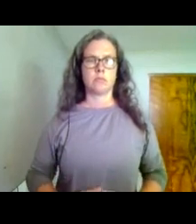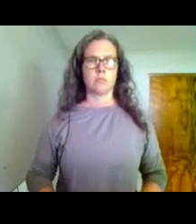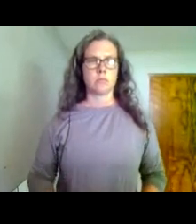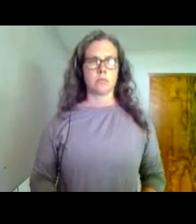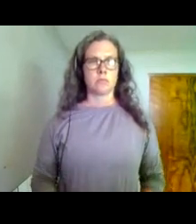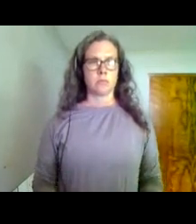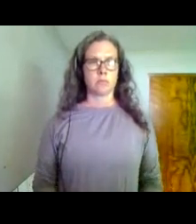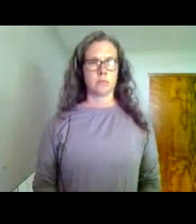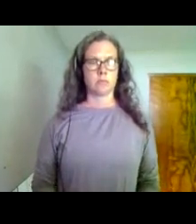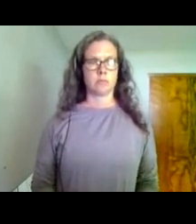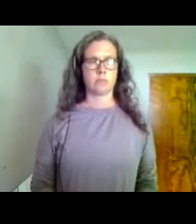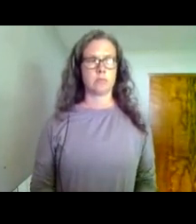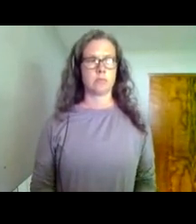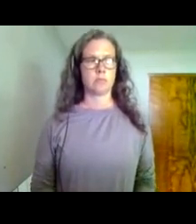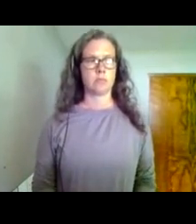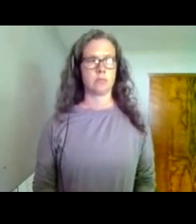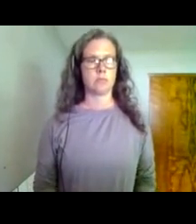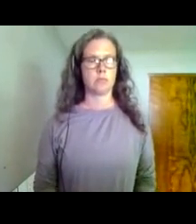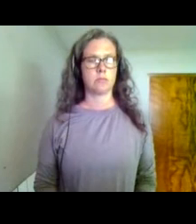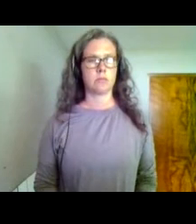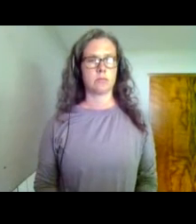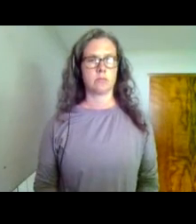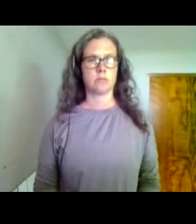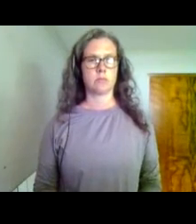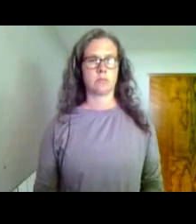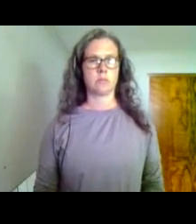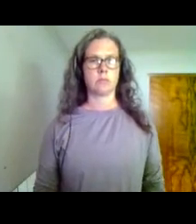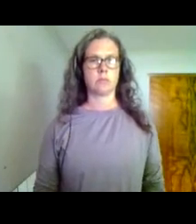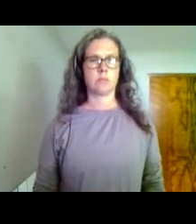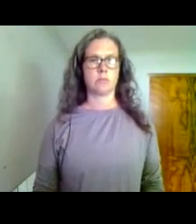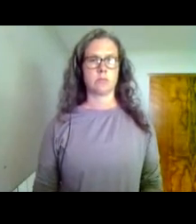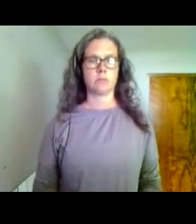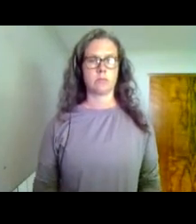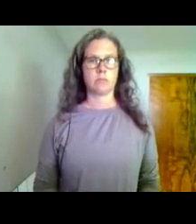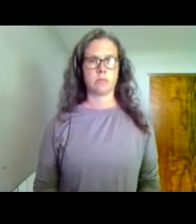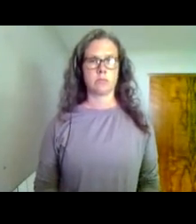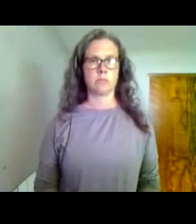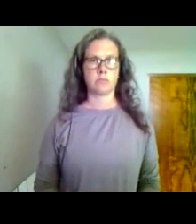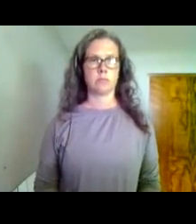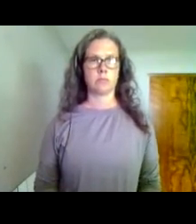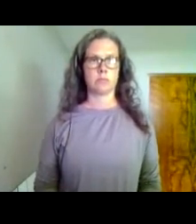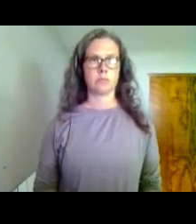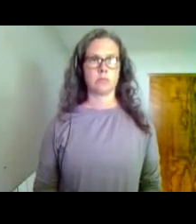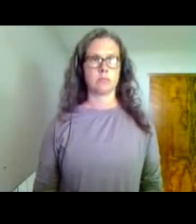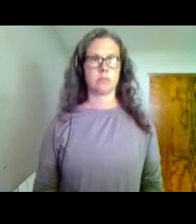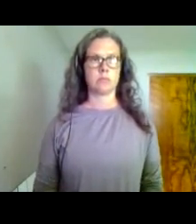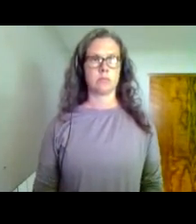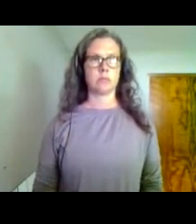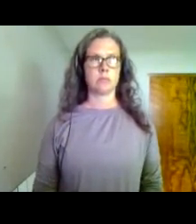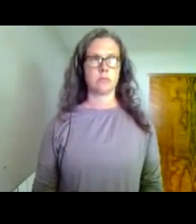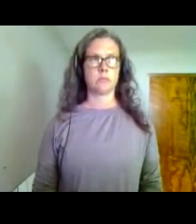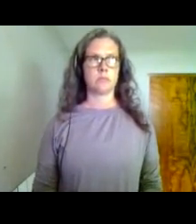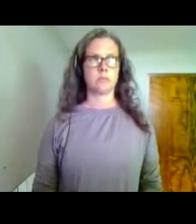important to repair or replace any bad sections of pipe, any bad sections of culvert that might be